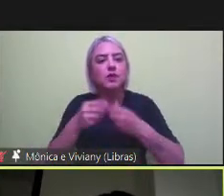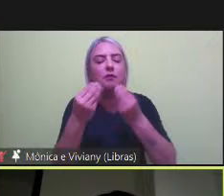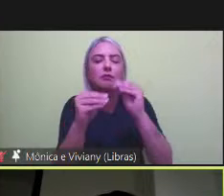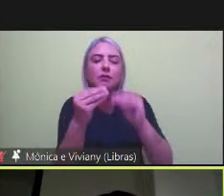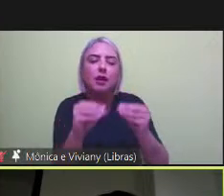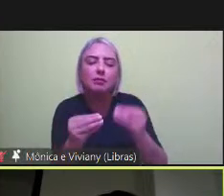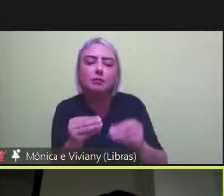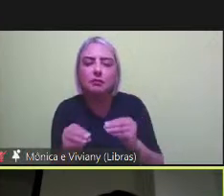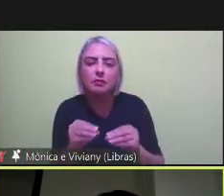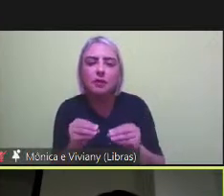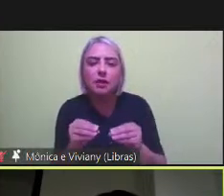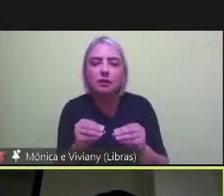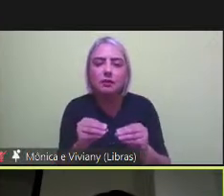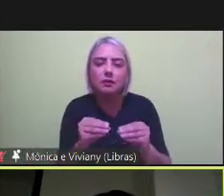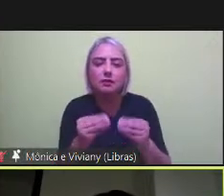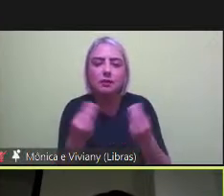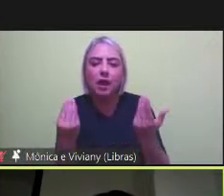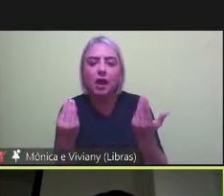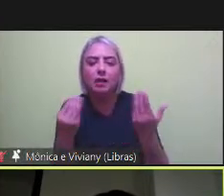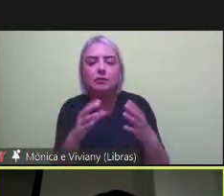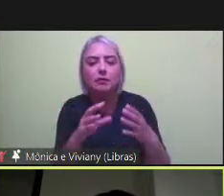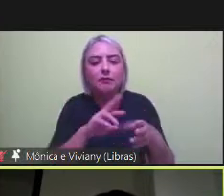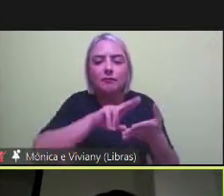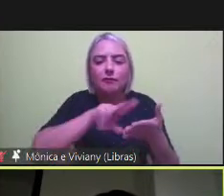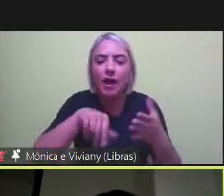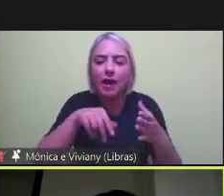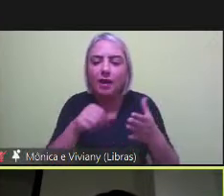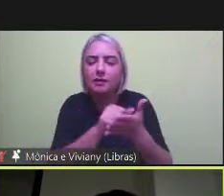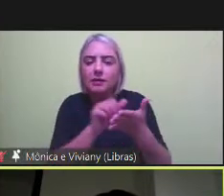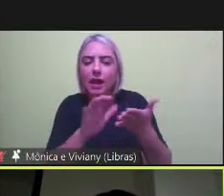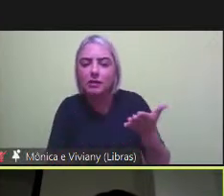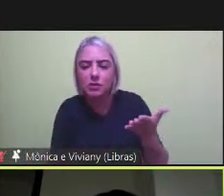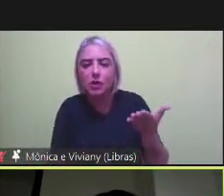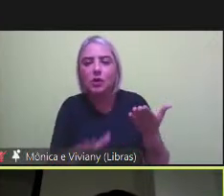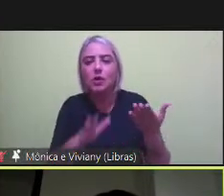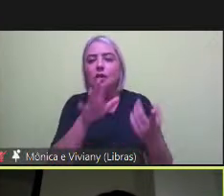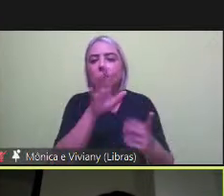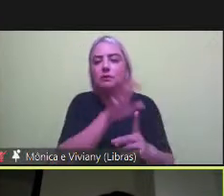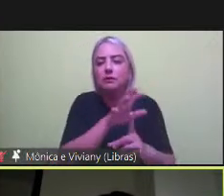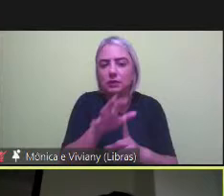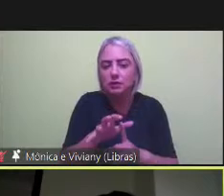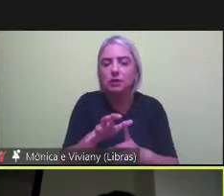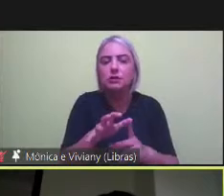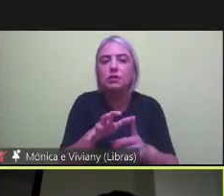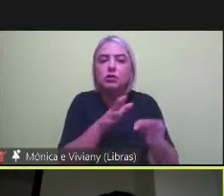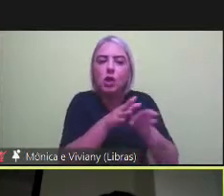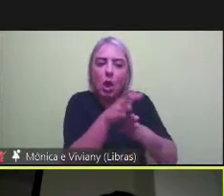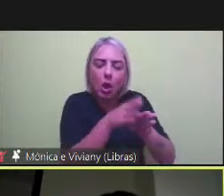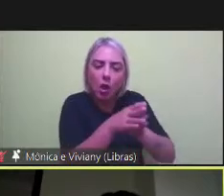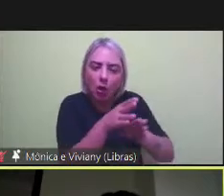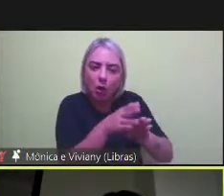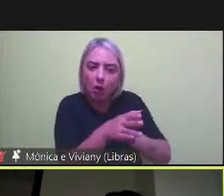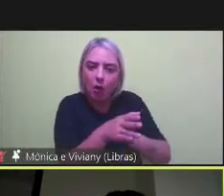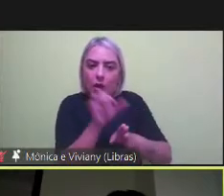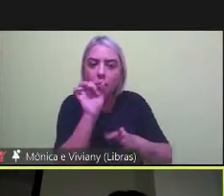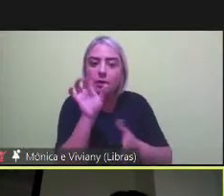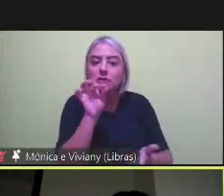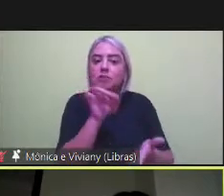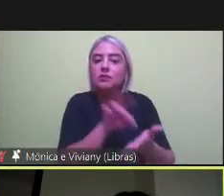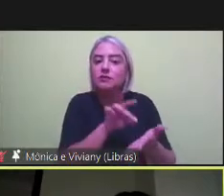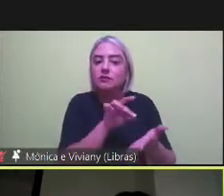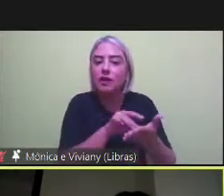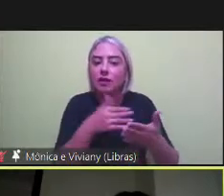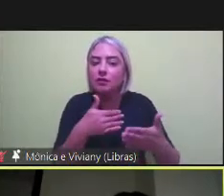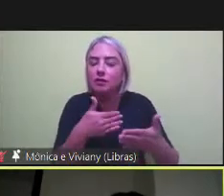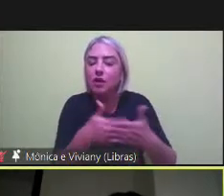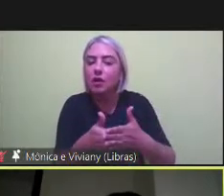to implement this group of that was made bigger of